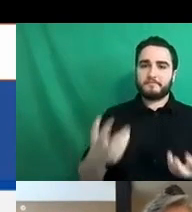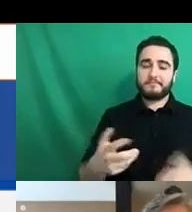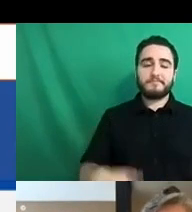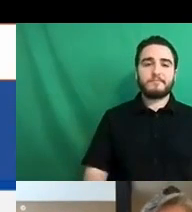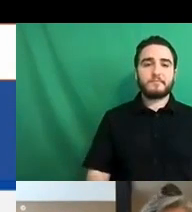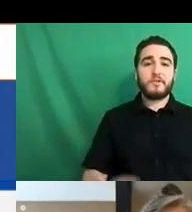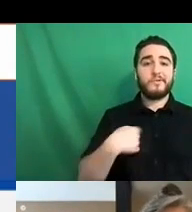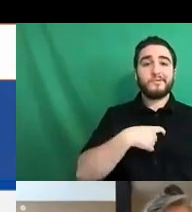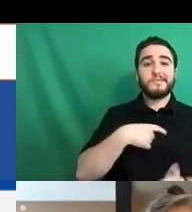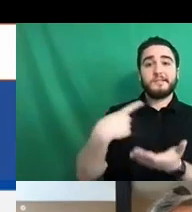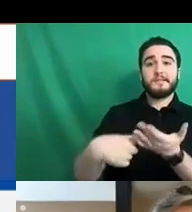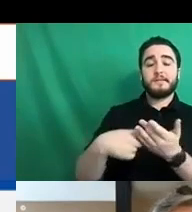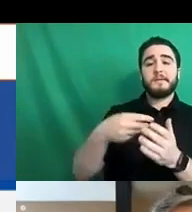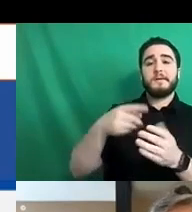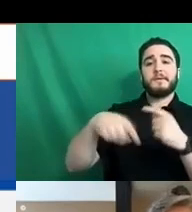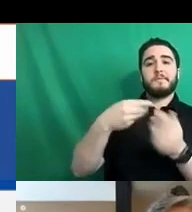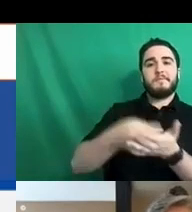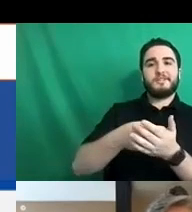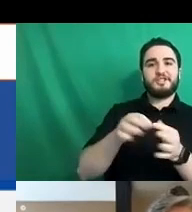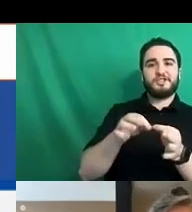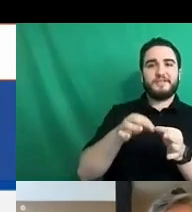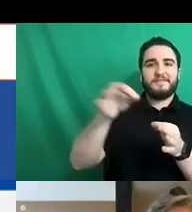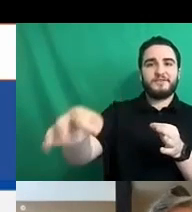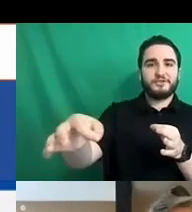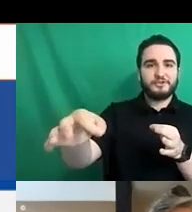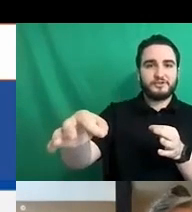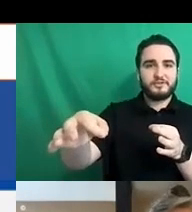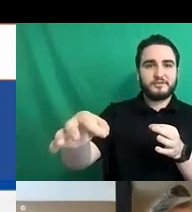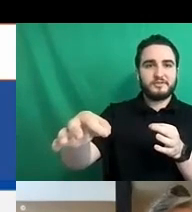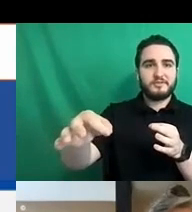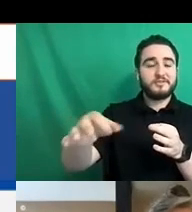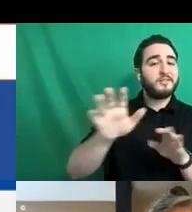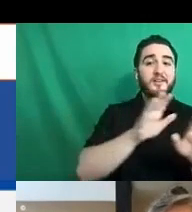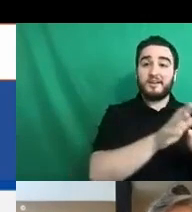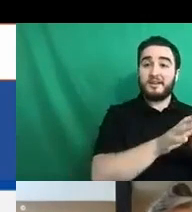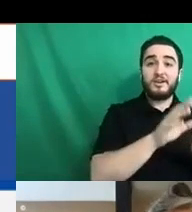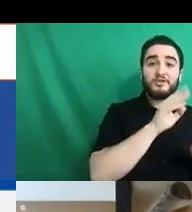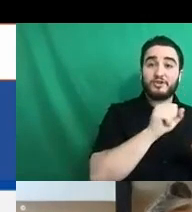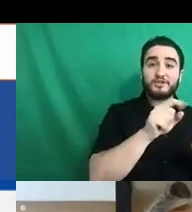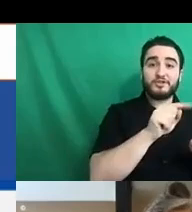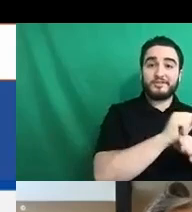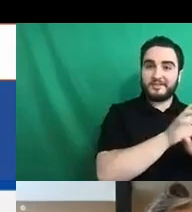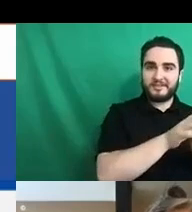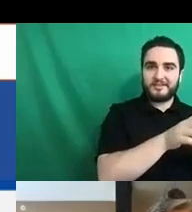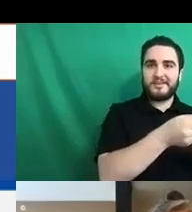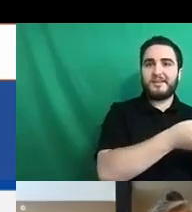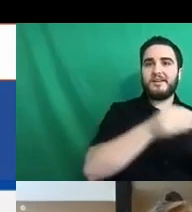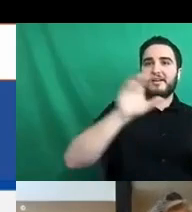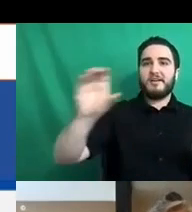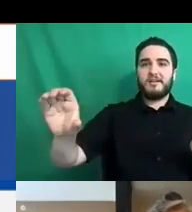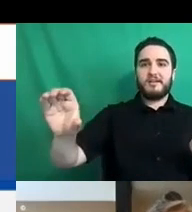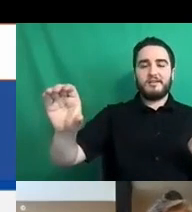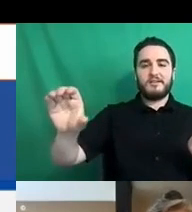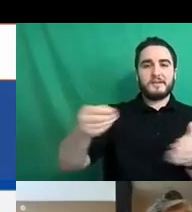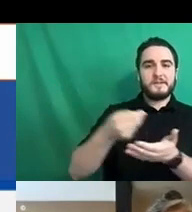the money deferred from taking those tasks off of the cross-trained staff and pulling in a